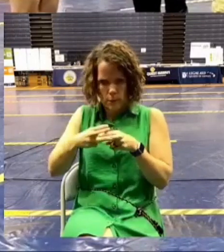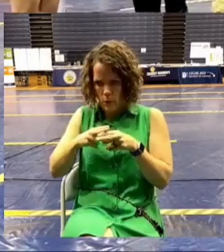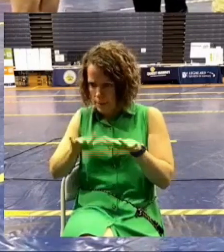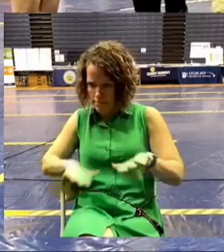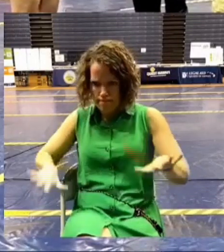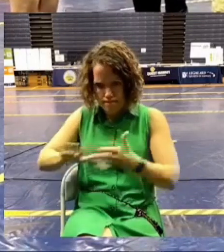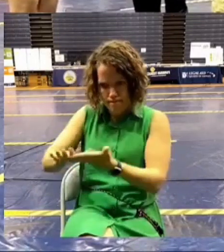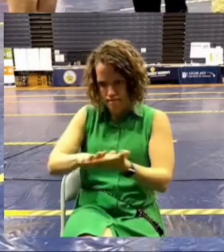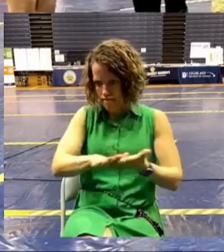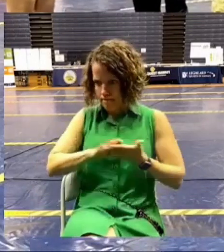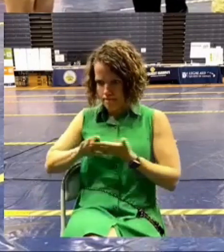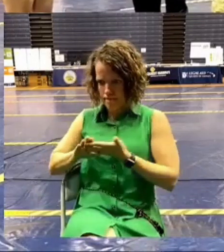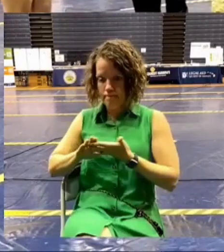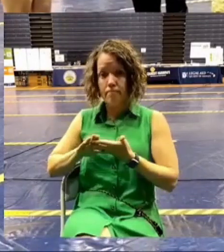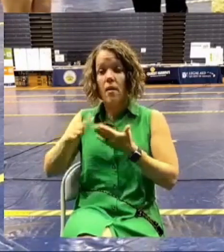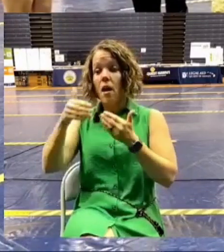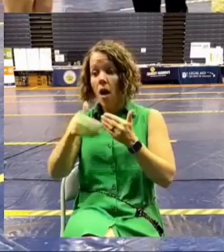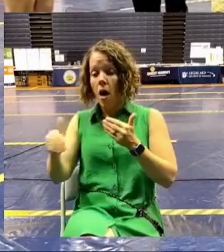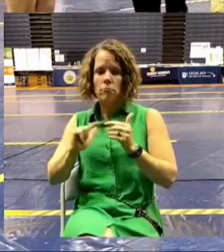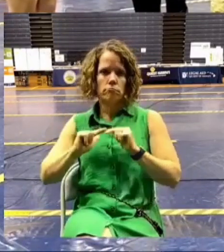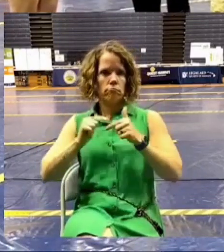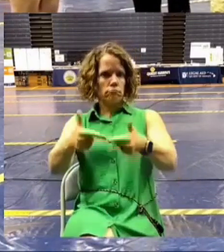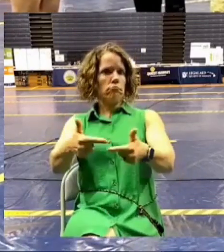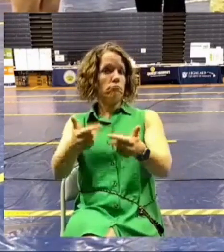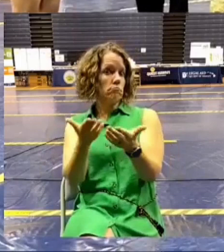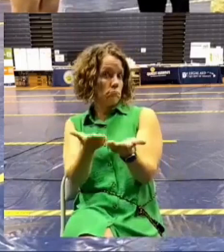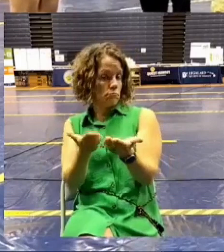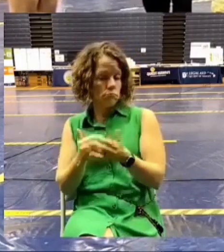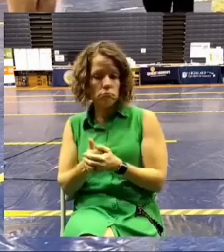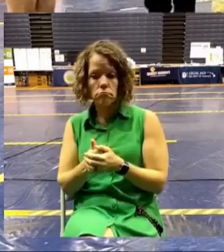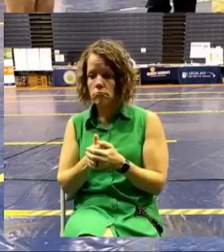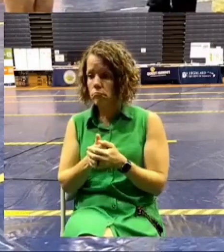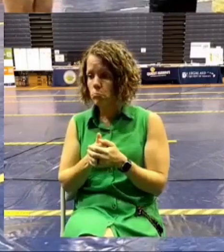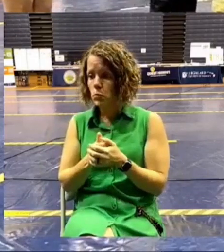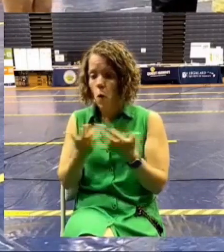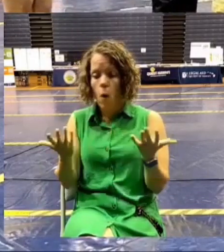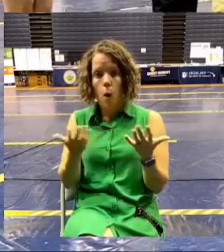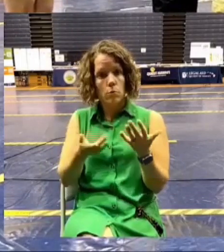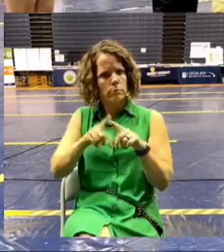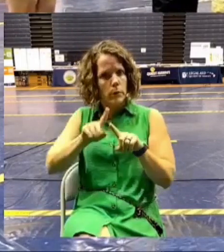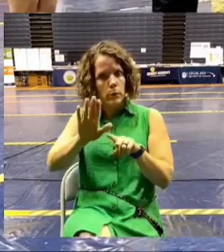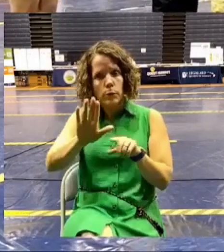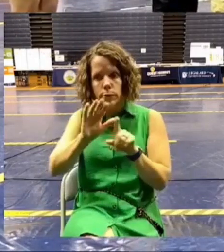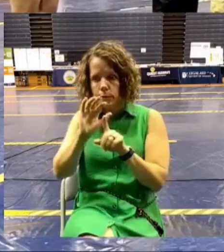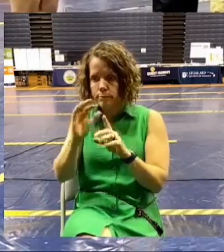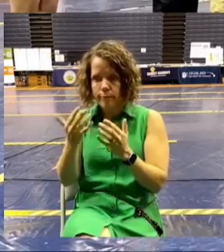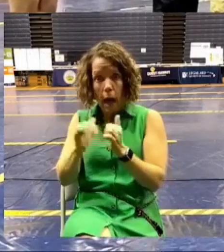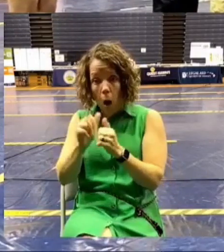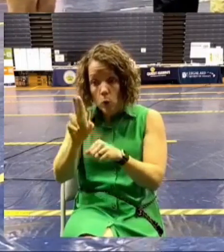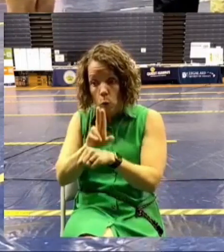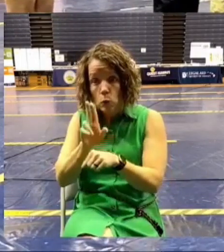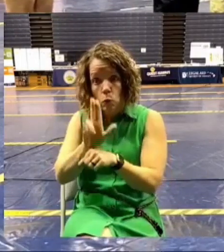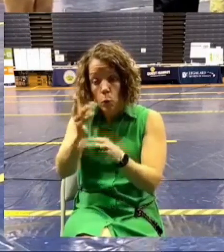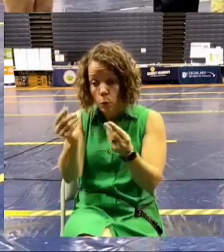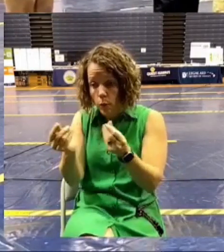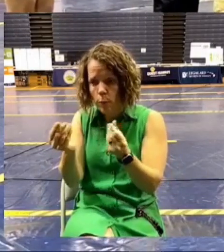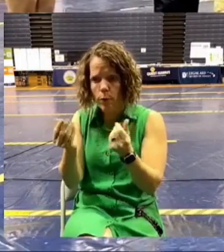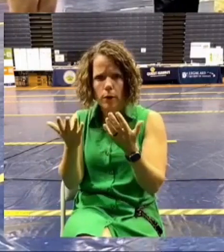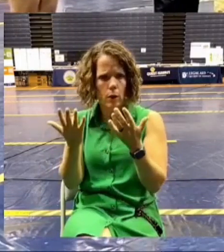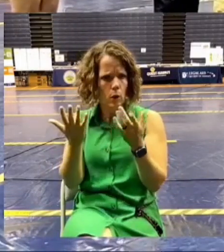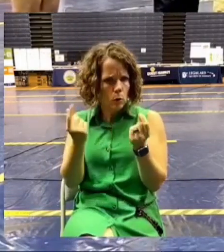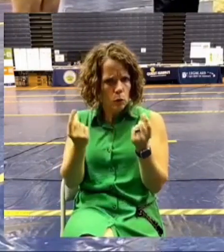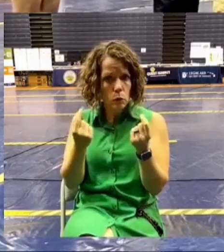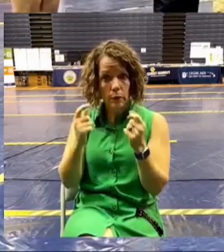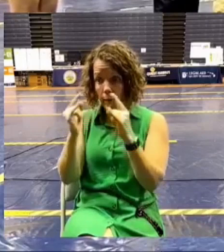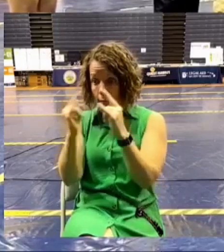back to you. So that would be the point where your individual situation for your property and your use for it would probably